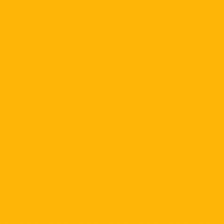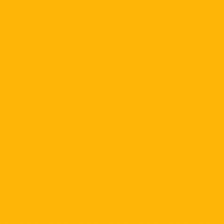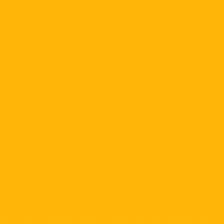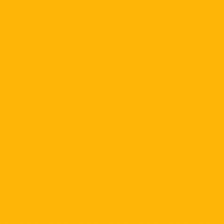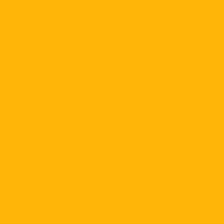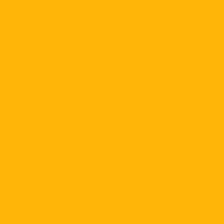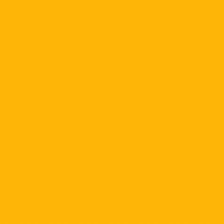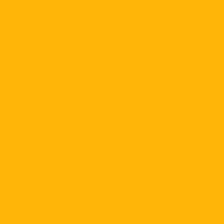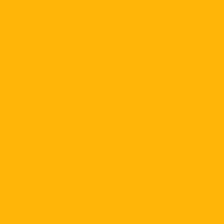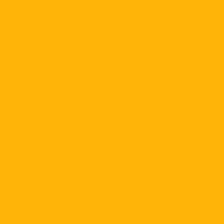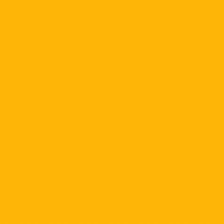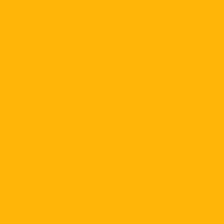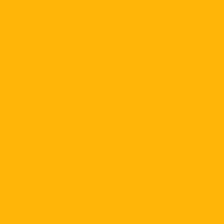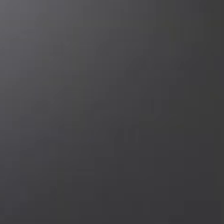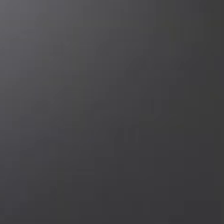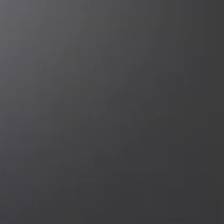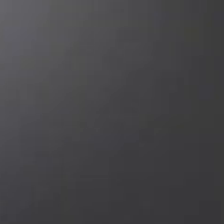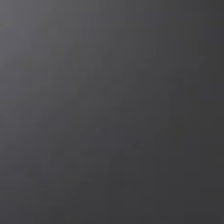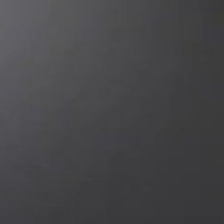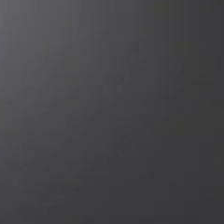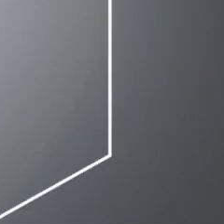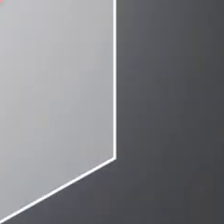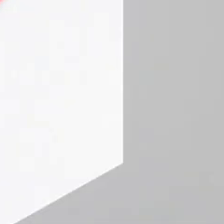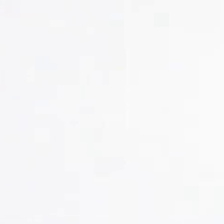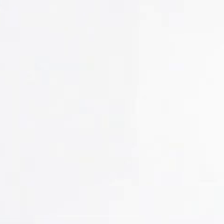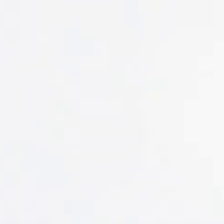www.citam.org to register. God bless you.